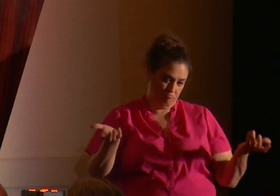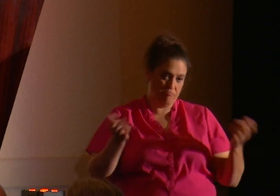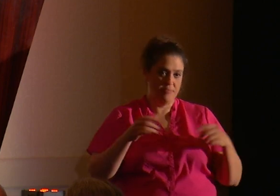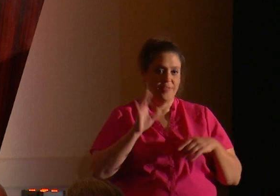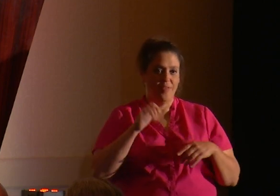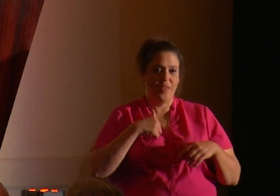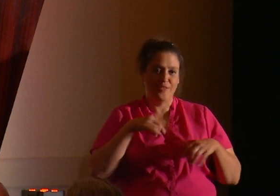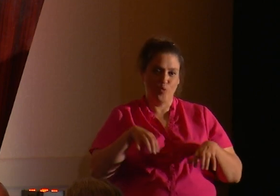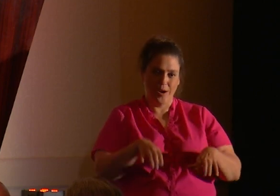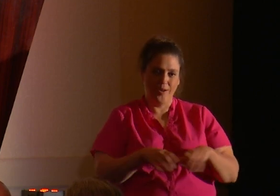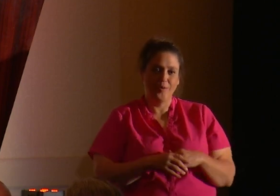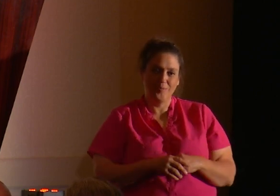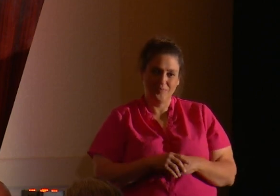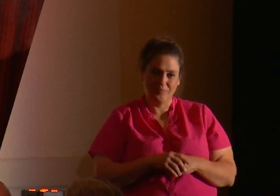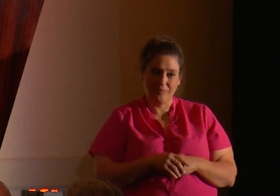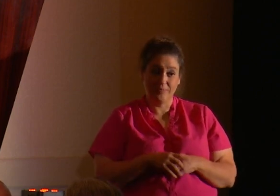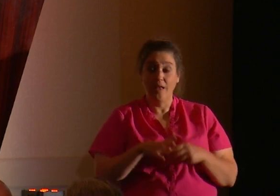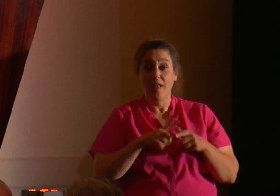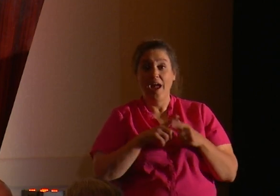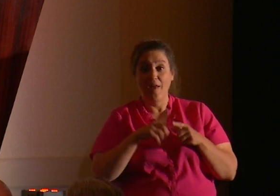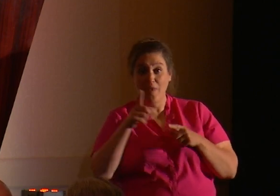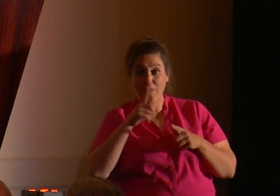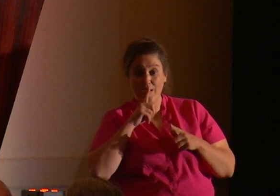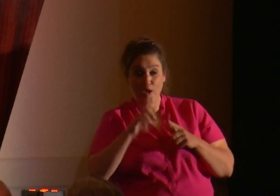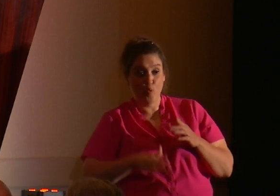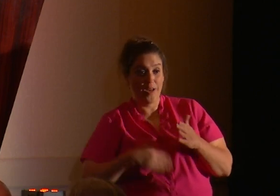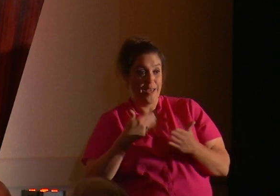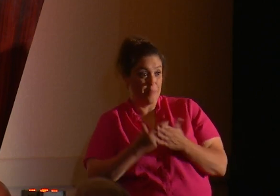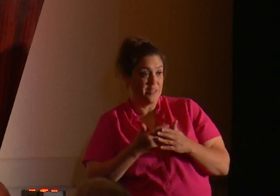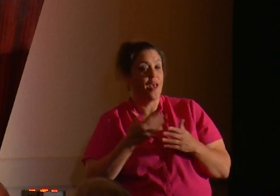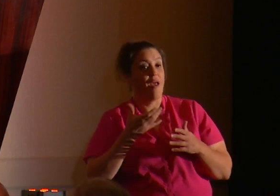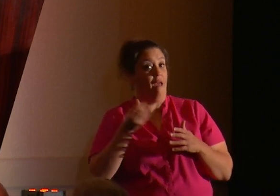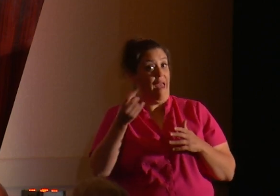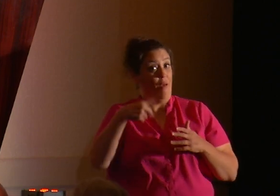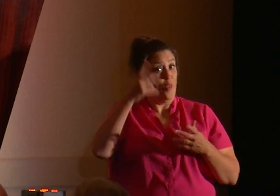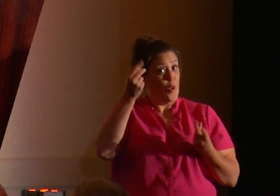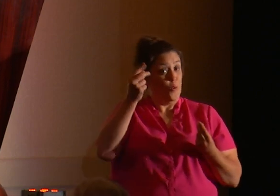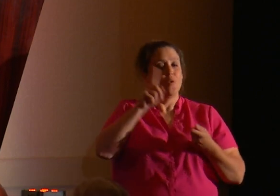That's what I do. And then they get really upset and they unfriend me.